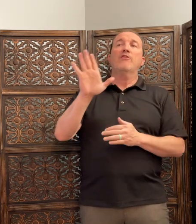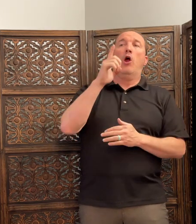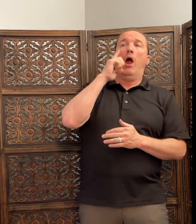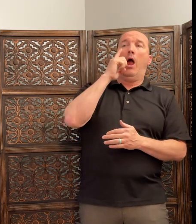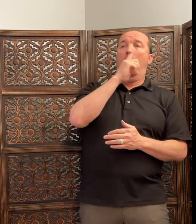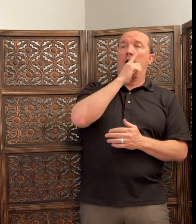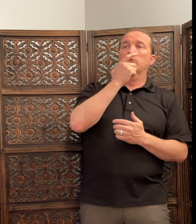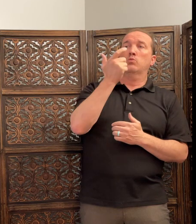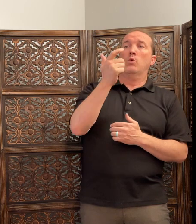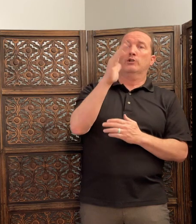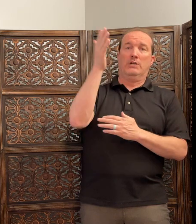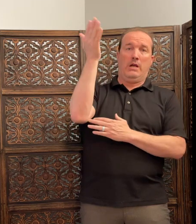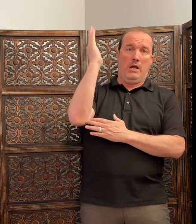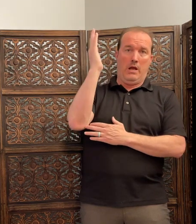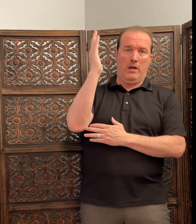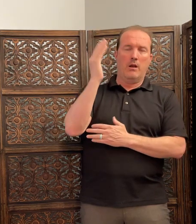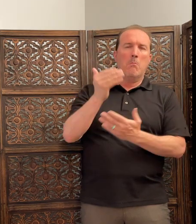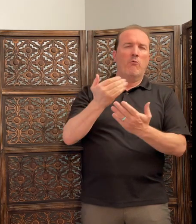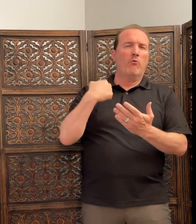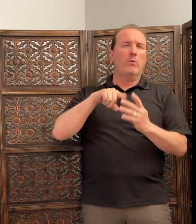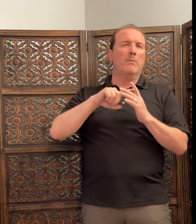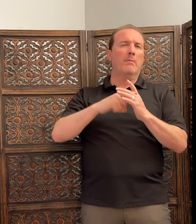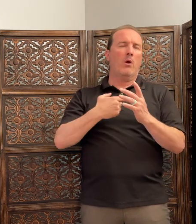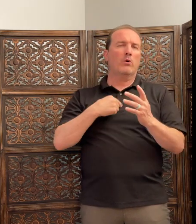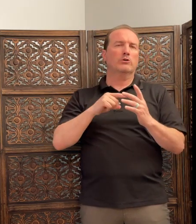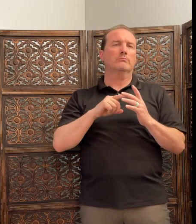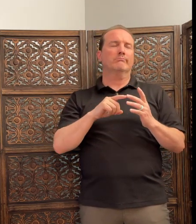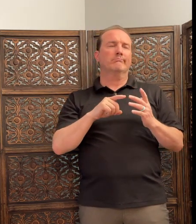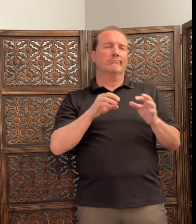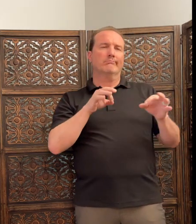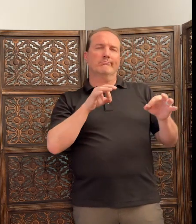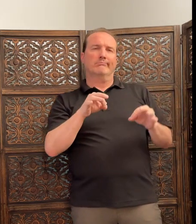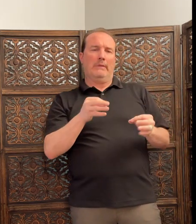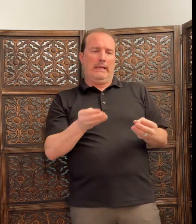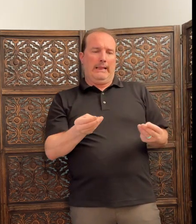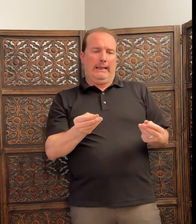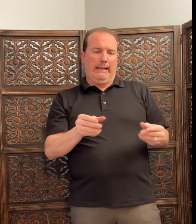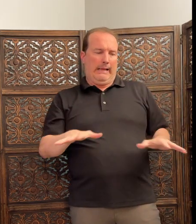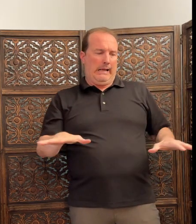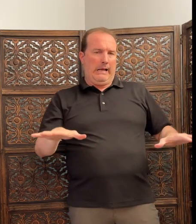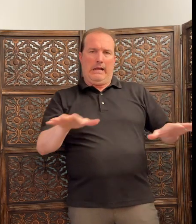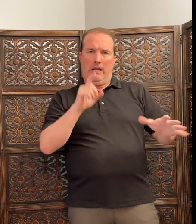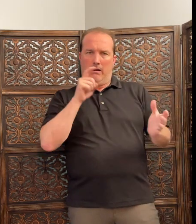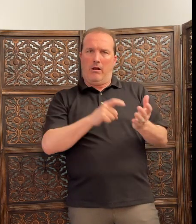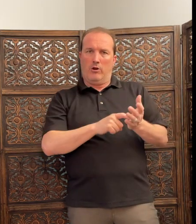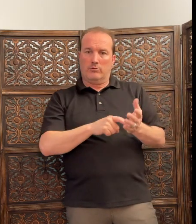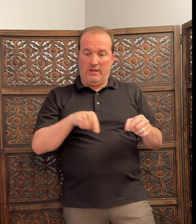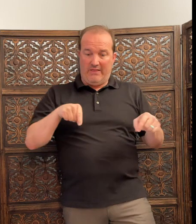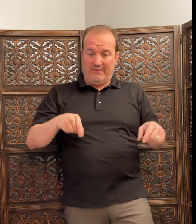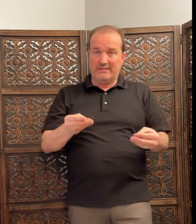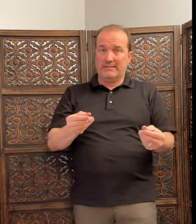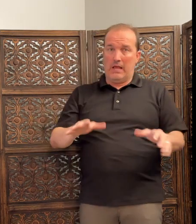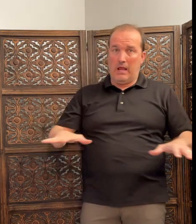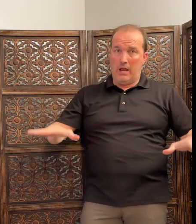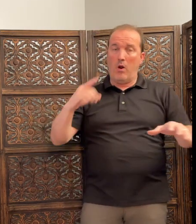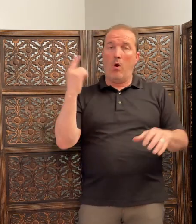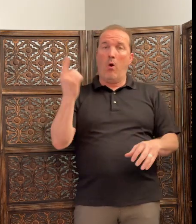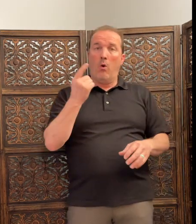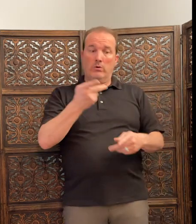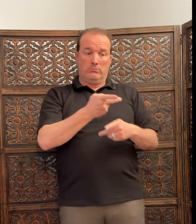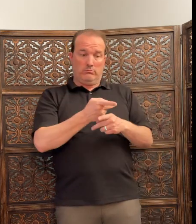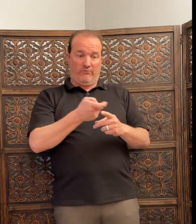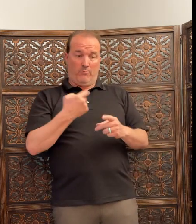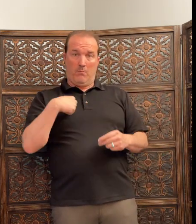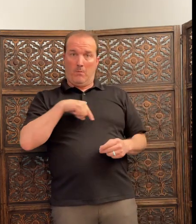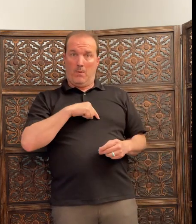Watching God. Now, before we begin, I'd like to start with a land acknowledgement. This land was